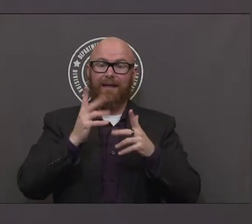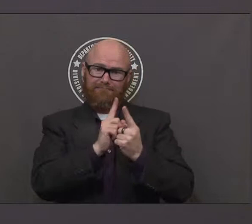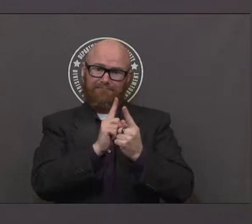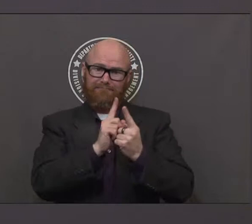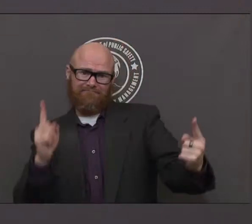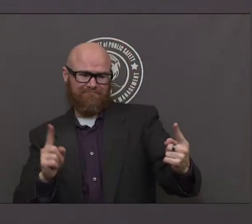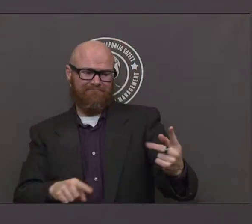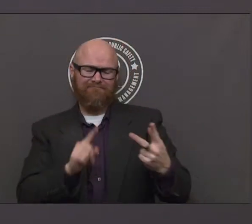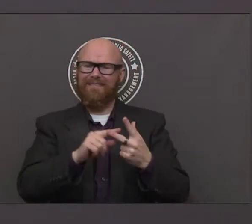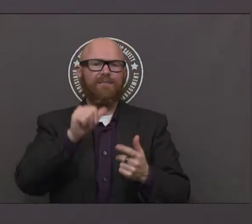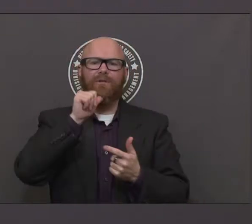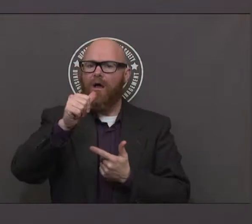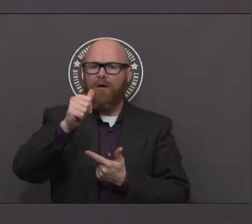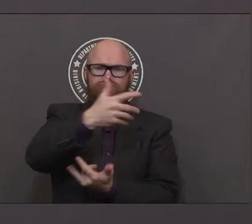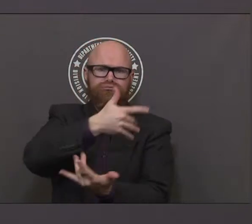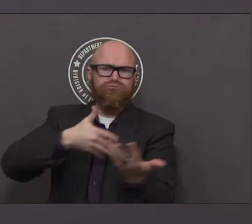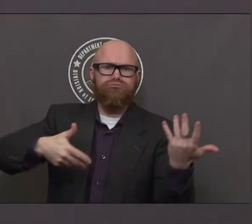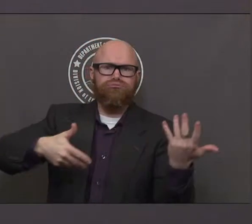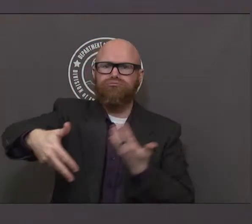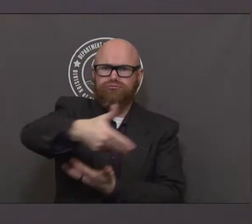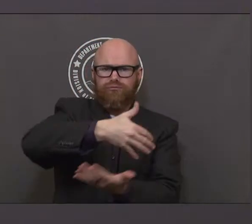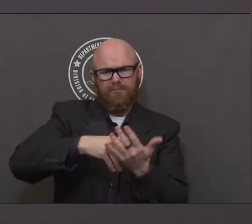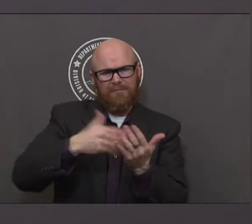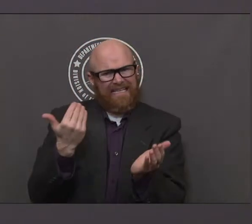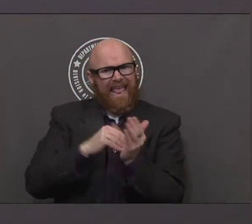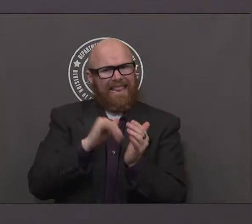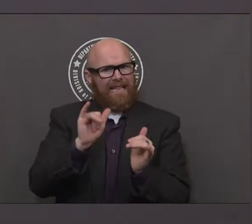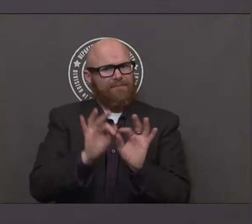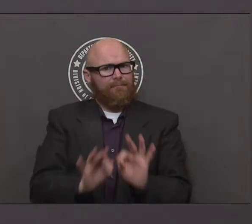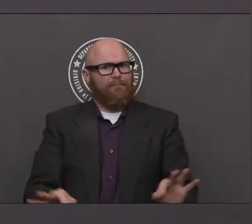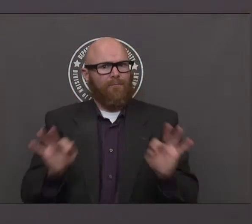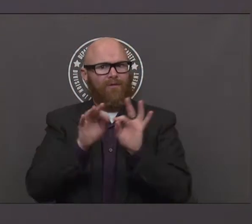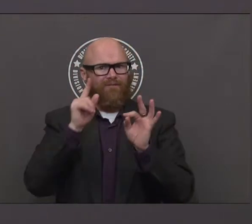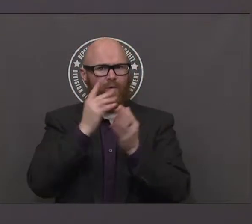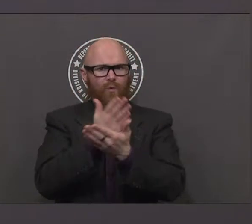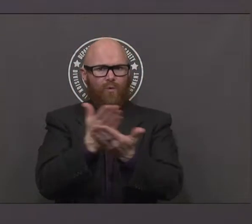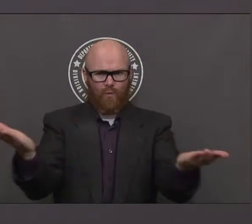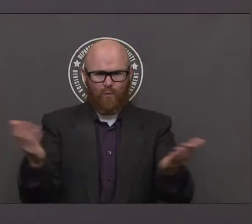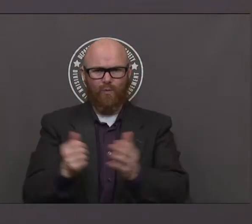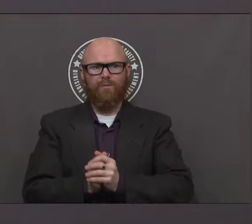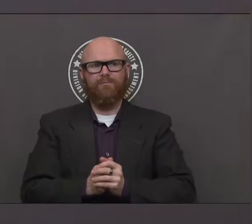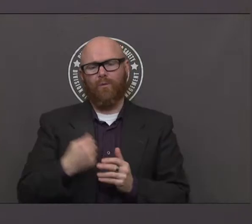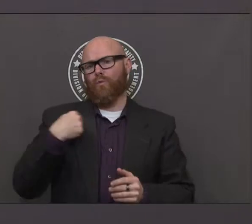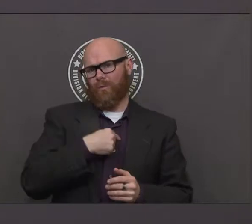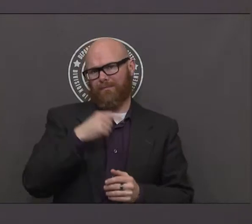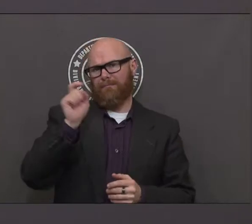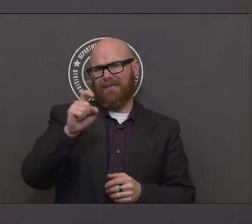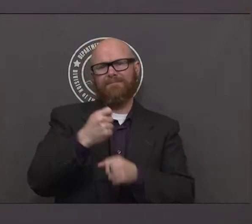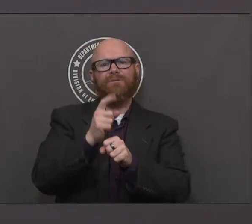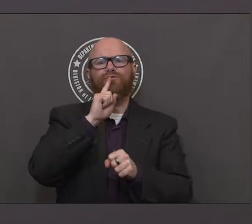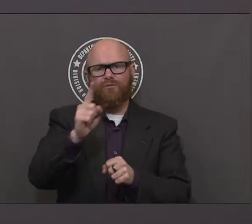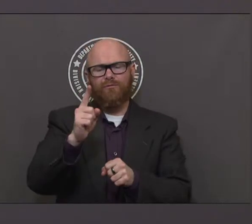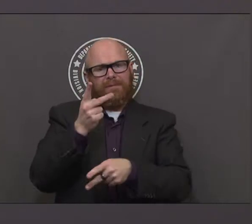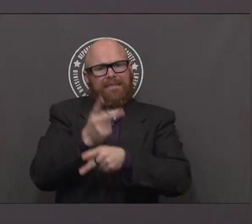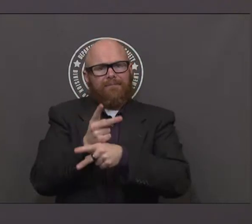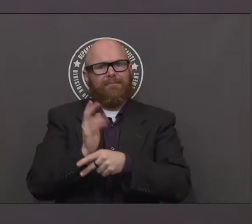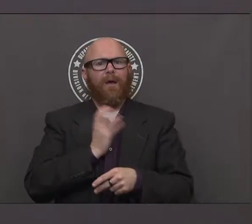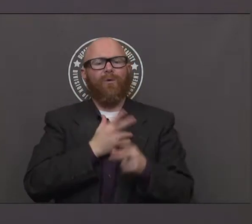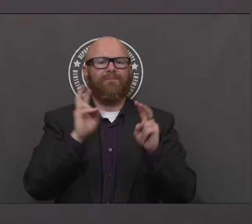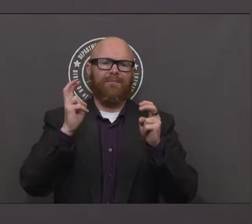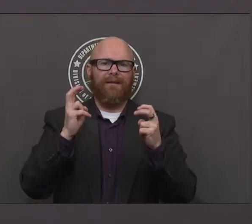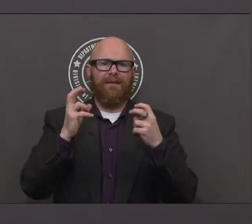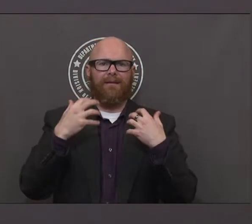going to be really important as the variants become more prevalent in our state. We really need to make sure we keep those public health measures in